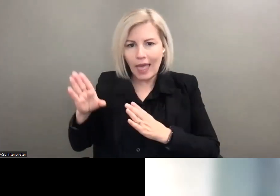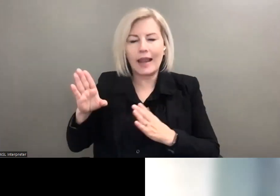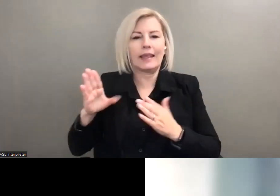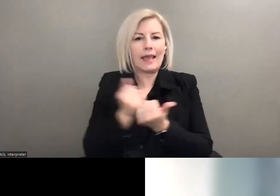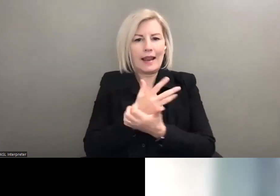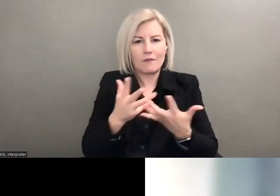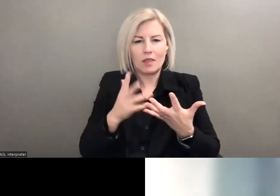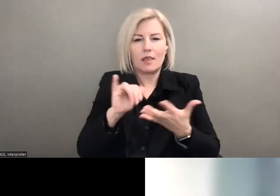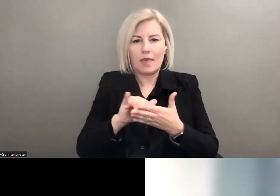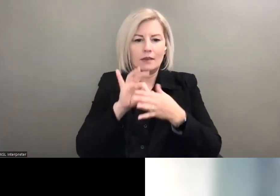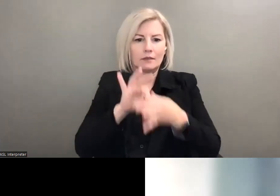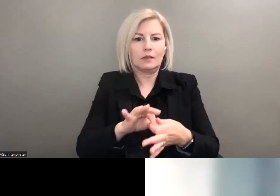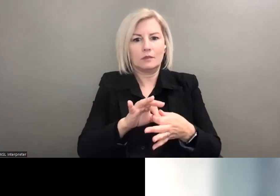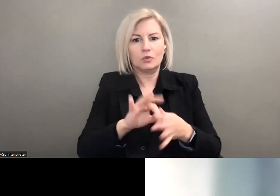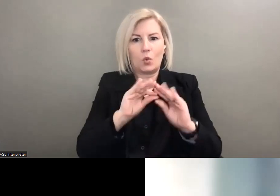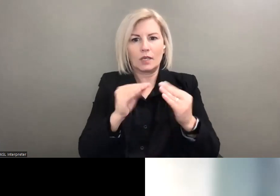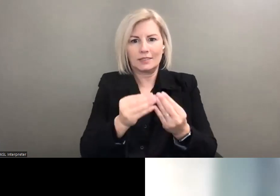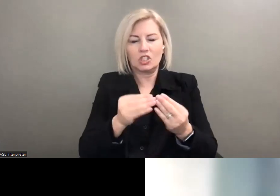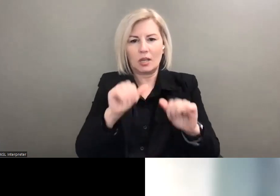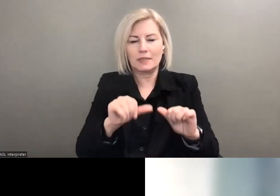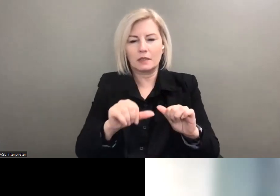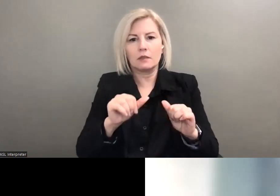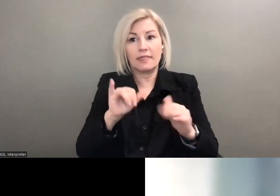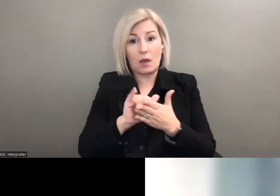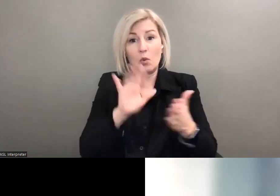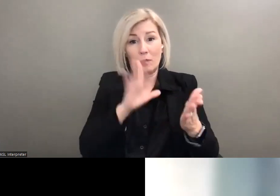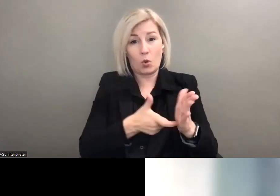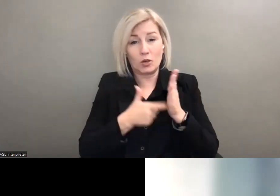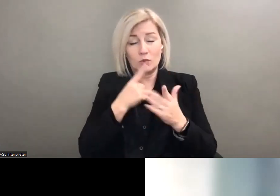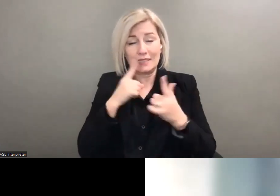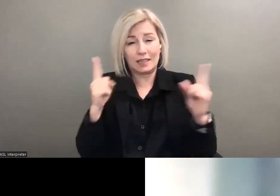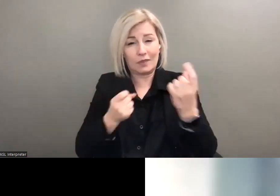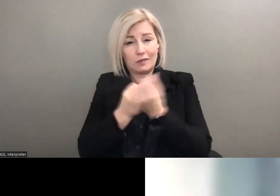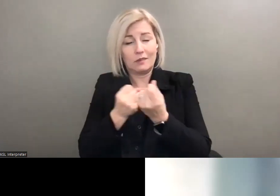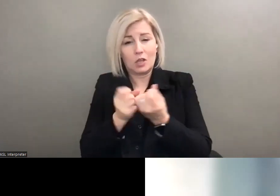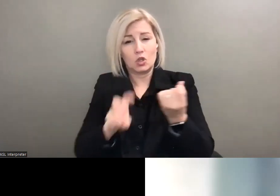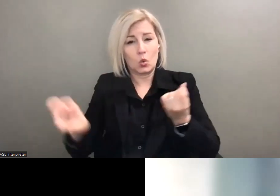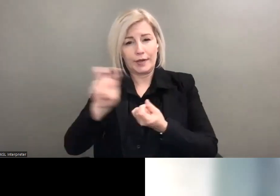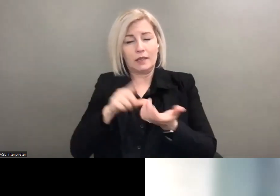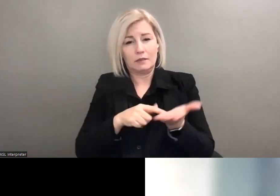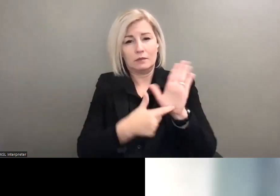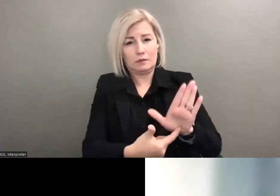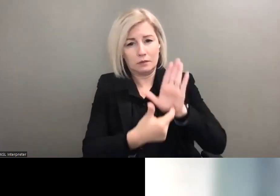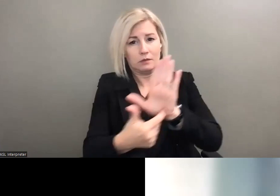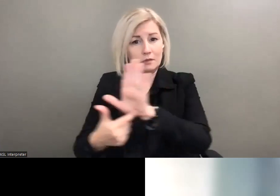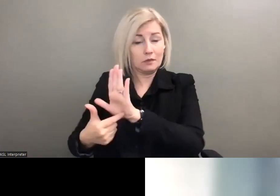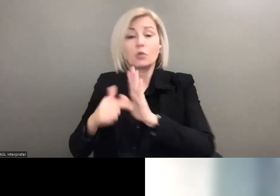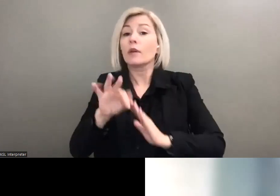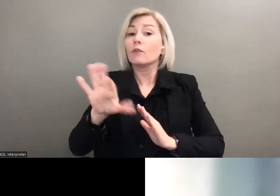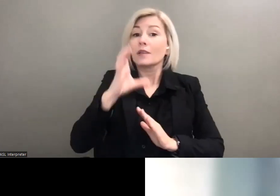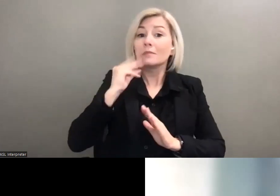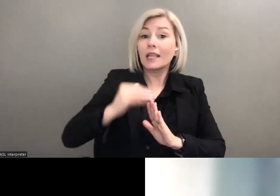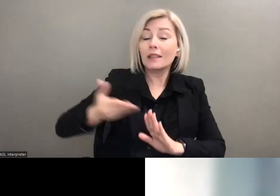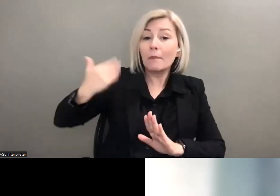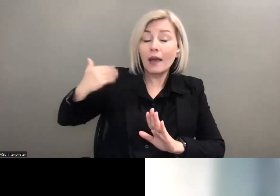organizational capacity that will be required to successfully support a touring presentation. So if you've done that in the past and your